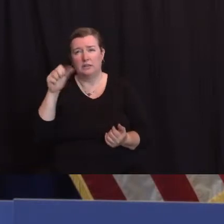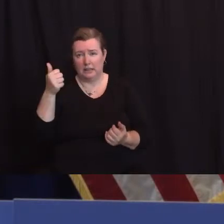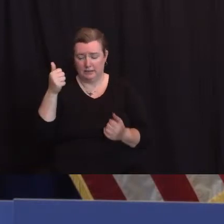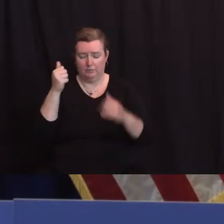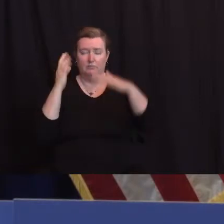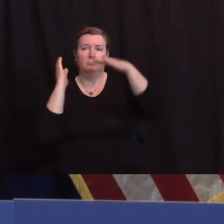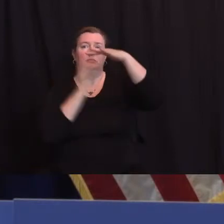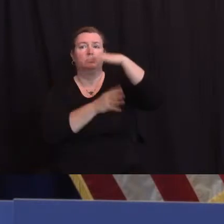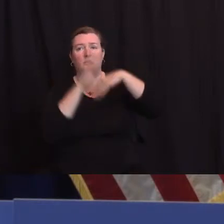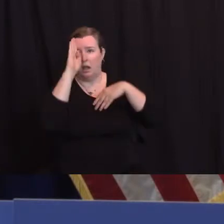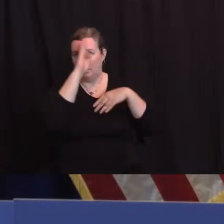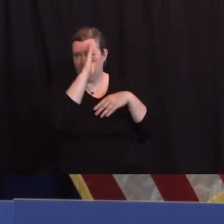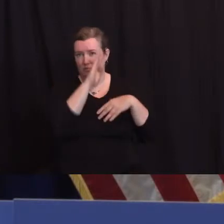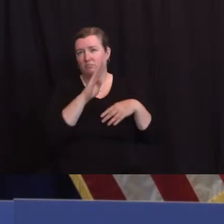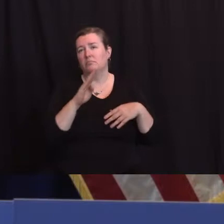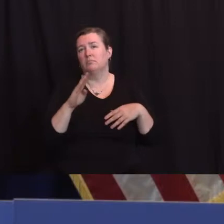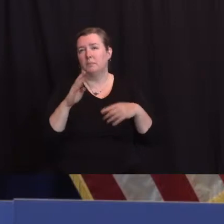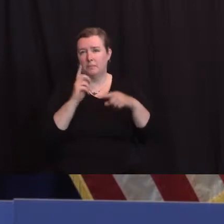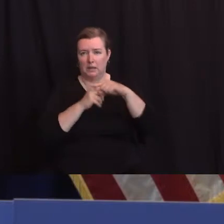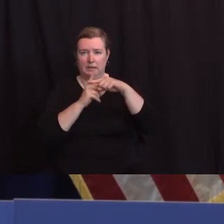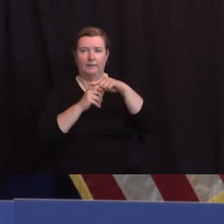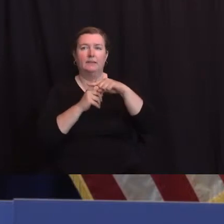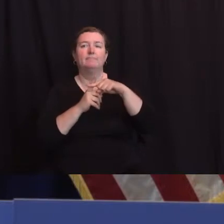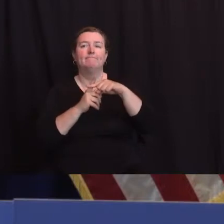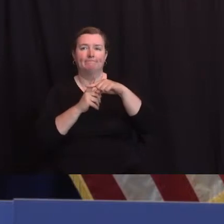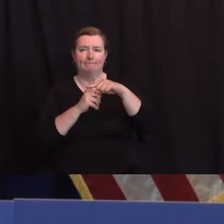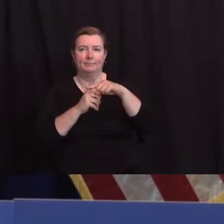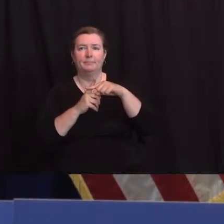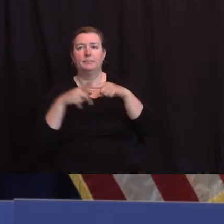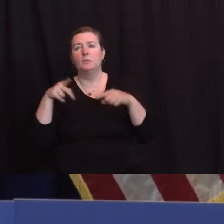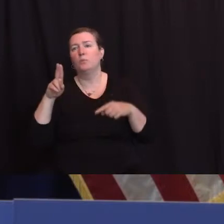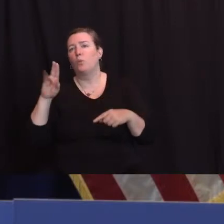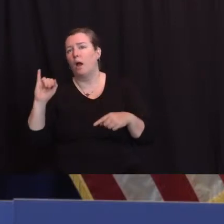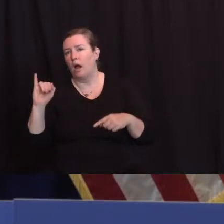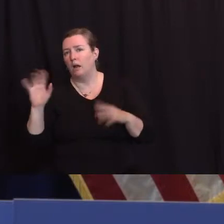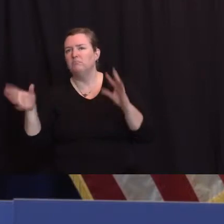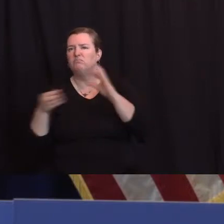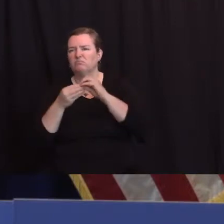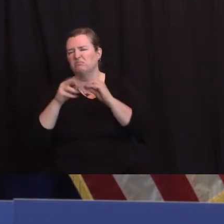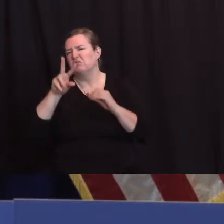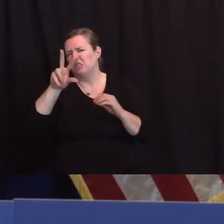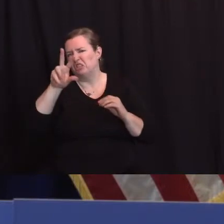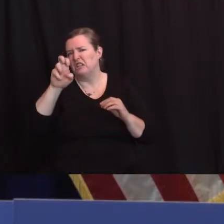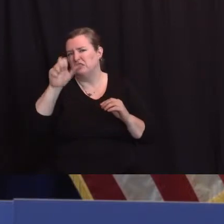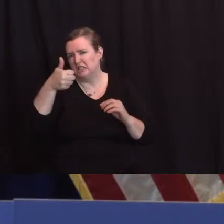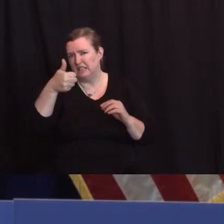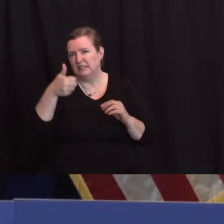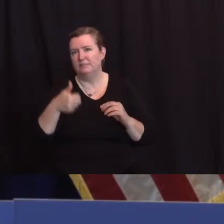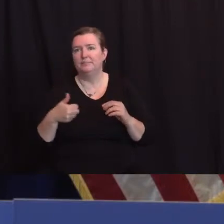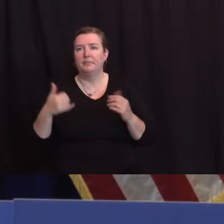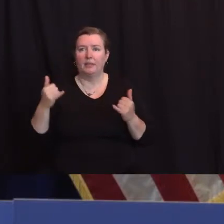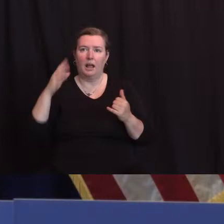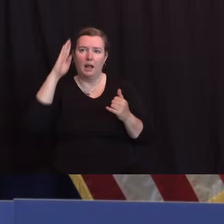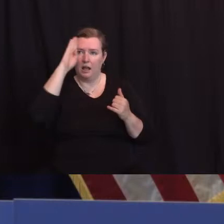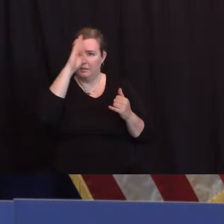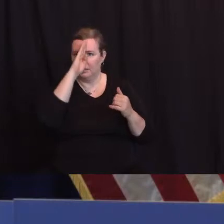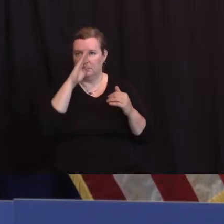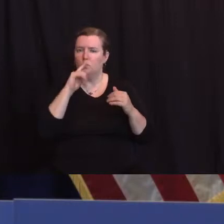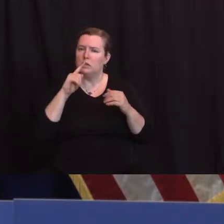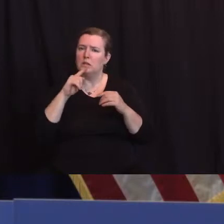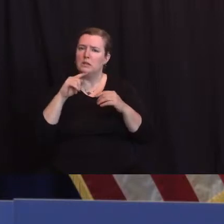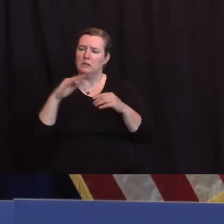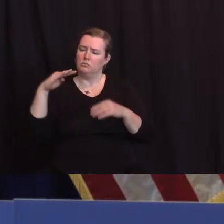hospitalizations of positive patients and PUIs, patients under investigation. Hospitalizations have remained relatively